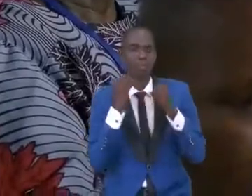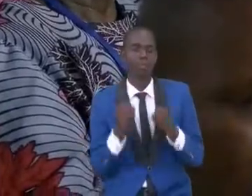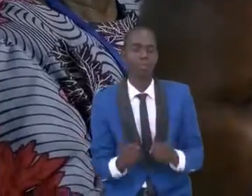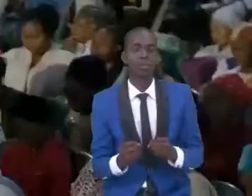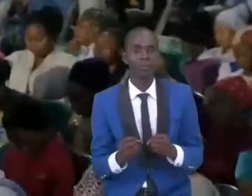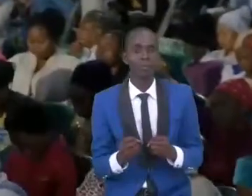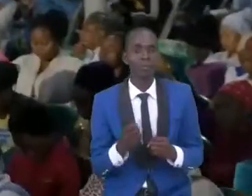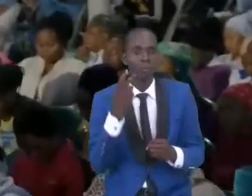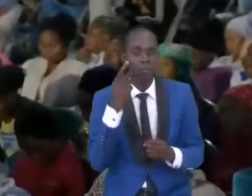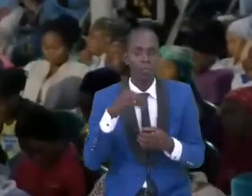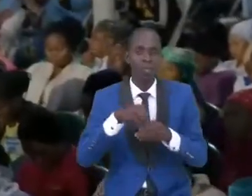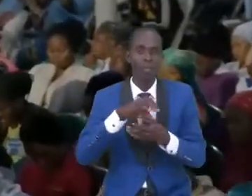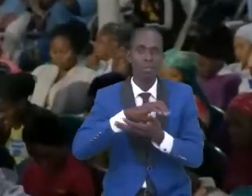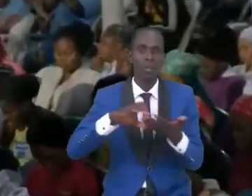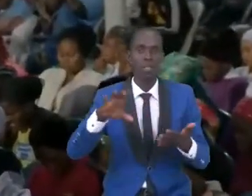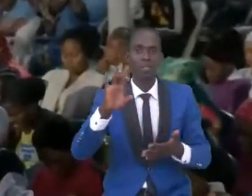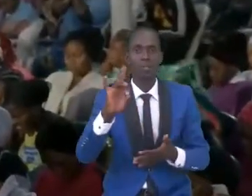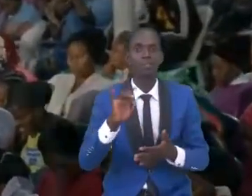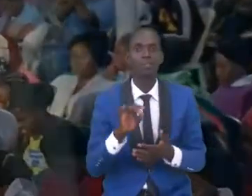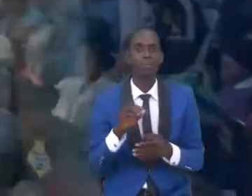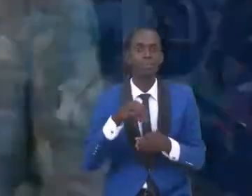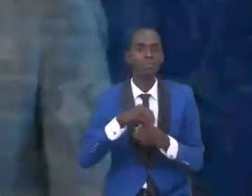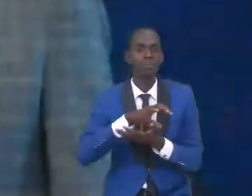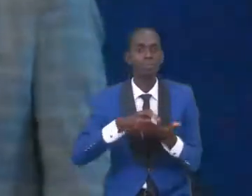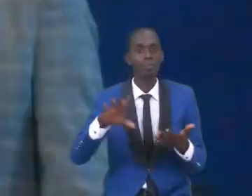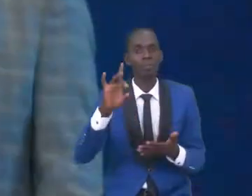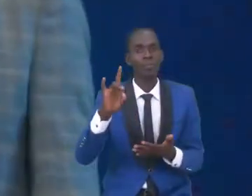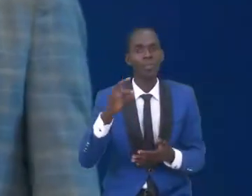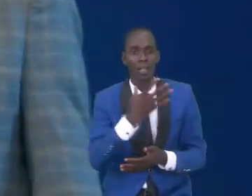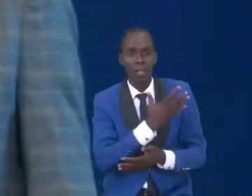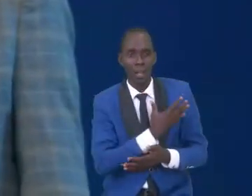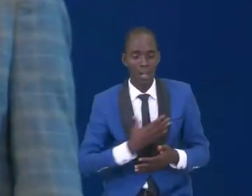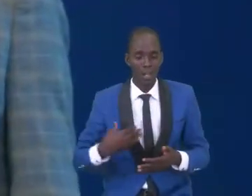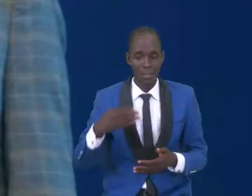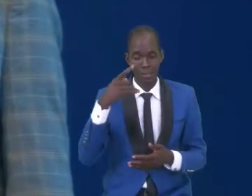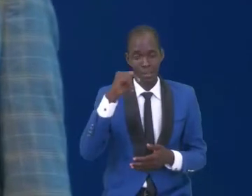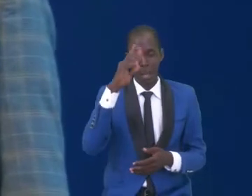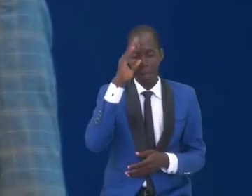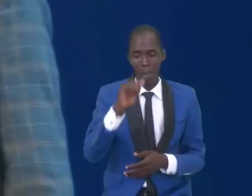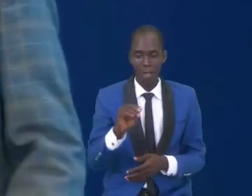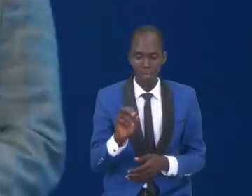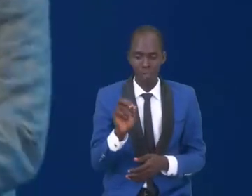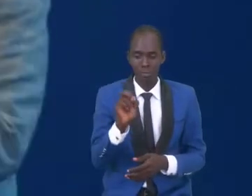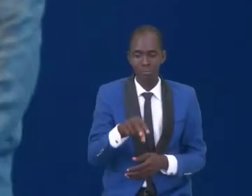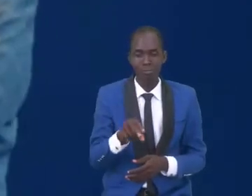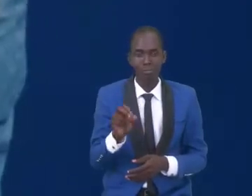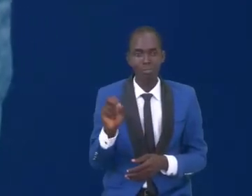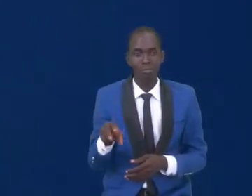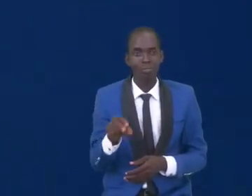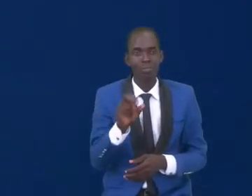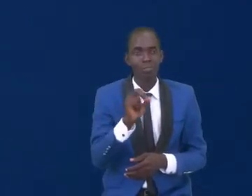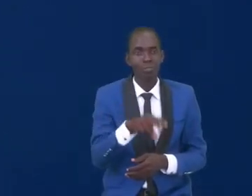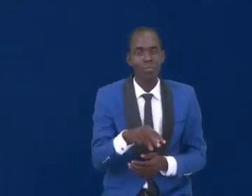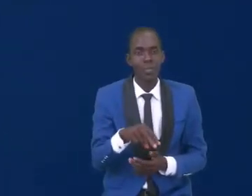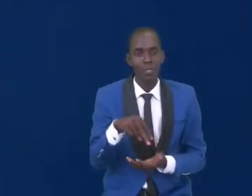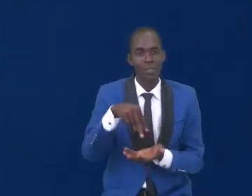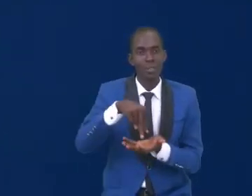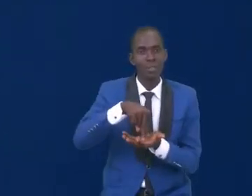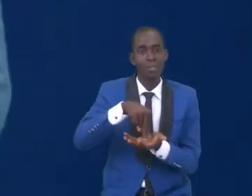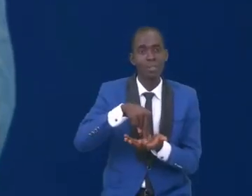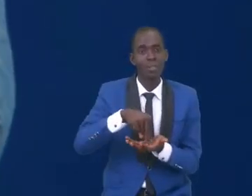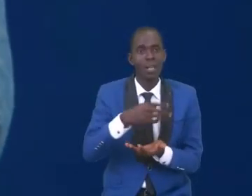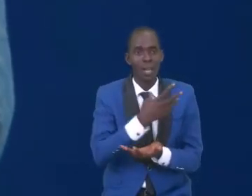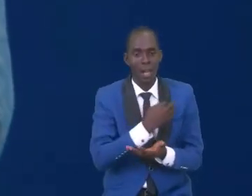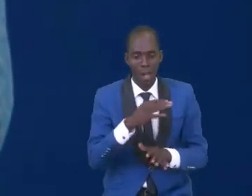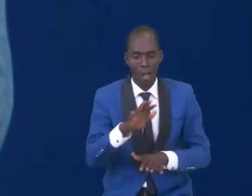8, we're told, and he leaping up stood, and he walked, and he